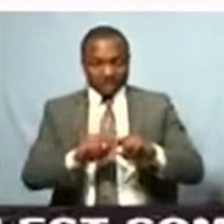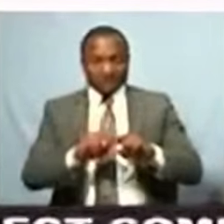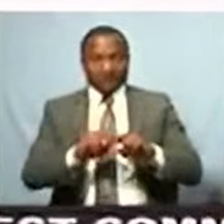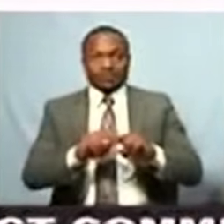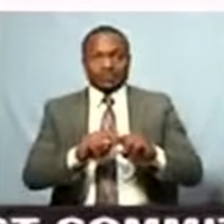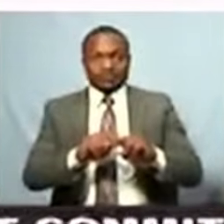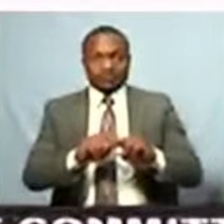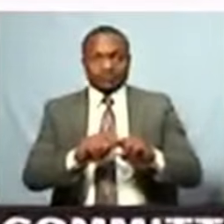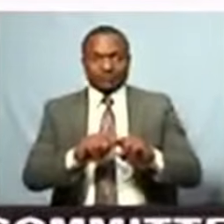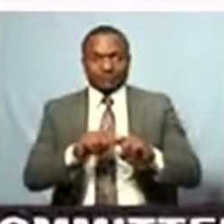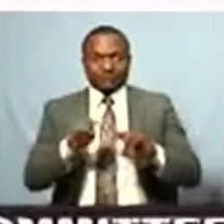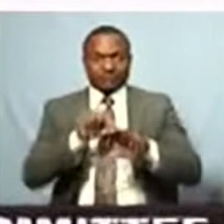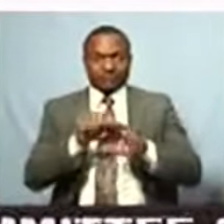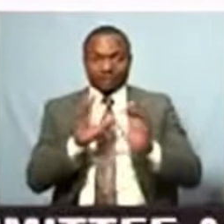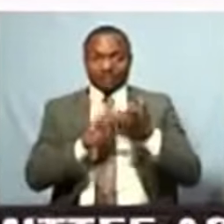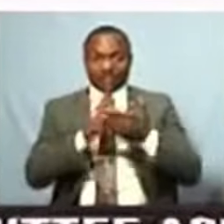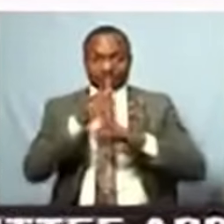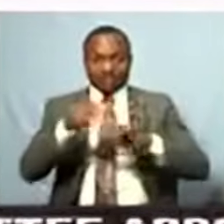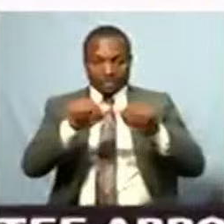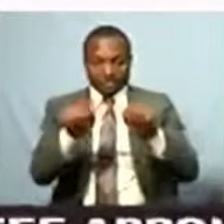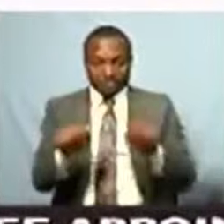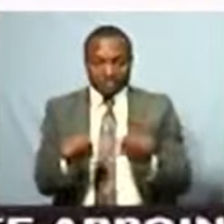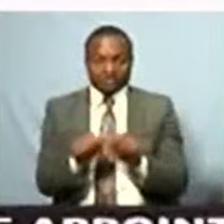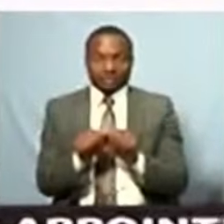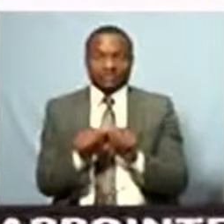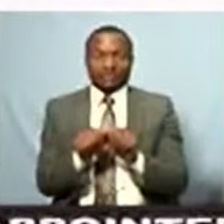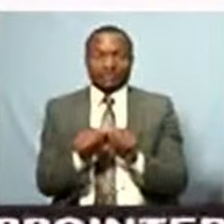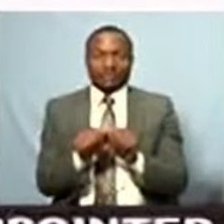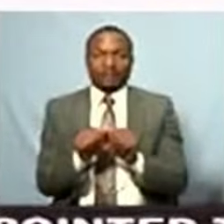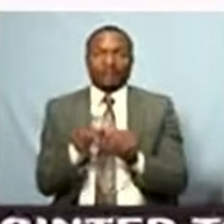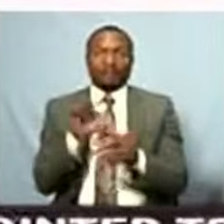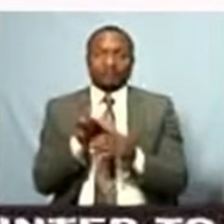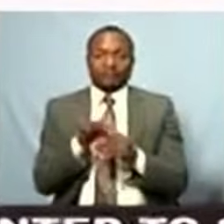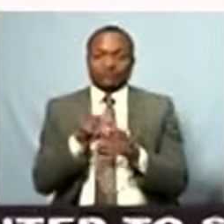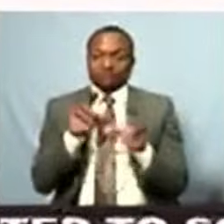Assembly after a general election. We have no objection to that provision.